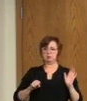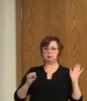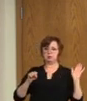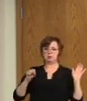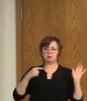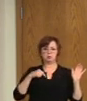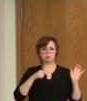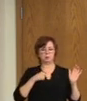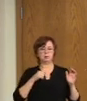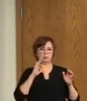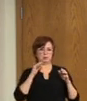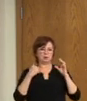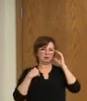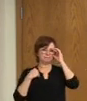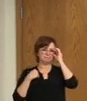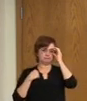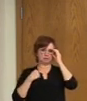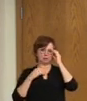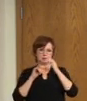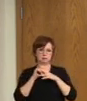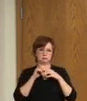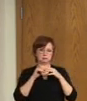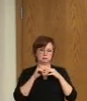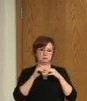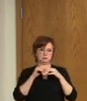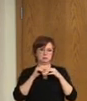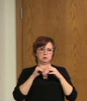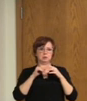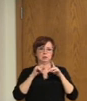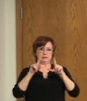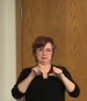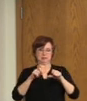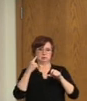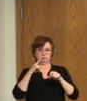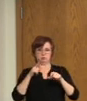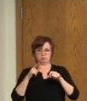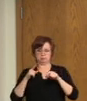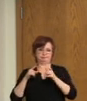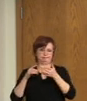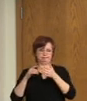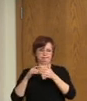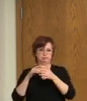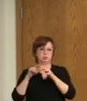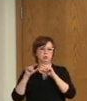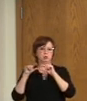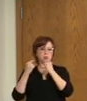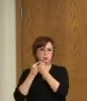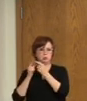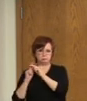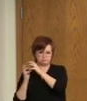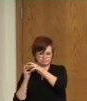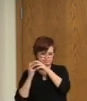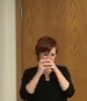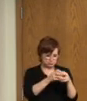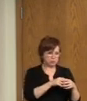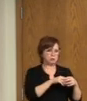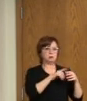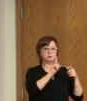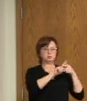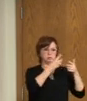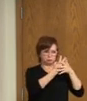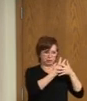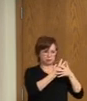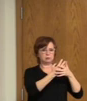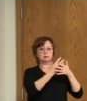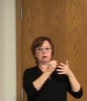the rapid point-of-care testing that are being, I'm working with the Minister of Corrections to be able to make sure that we can control any